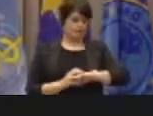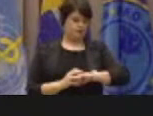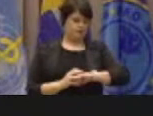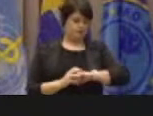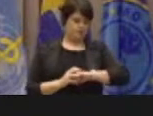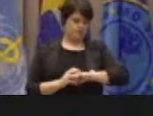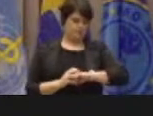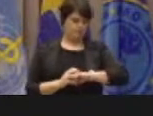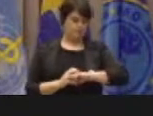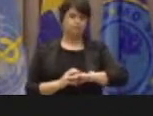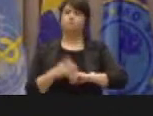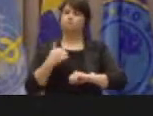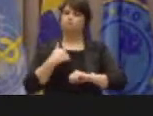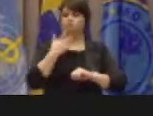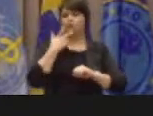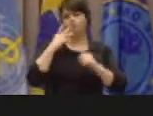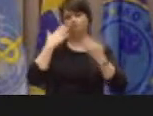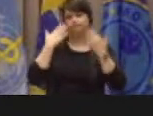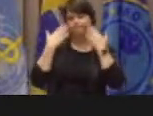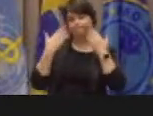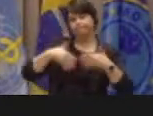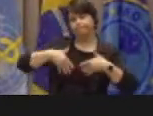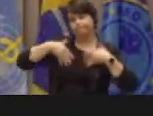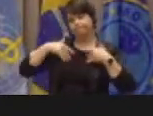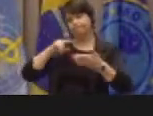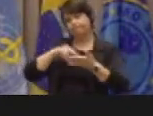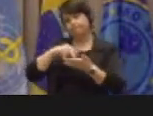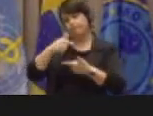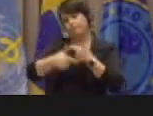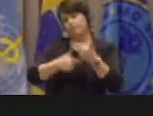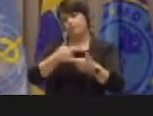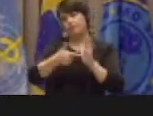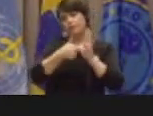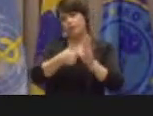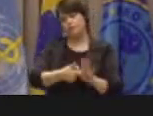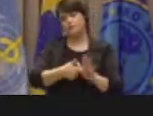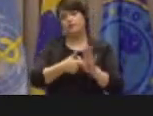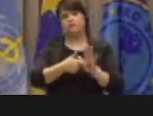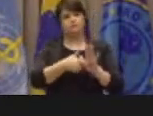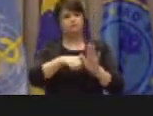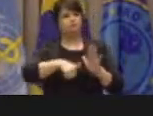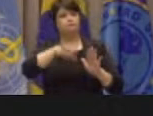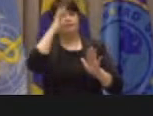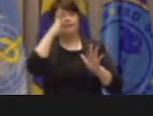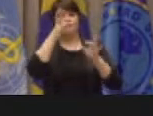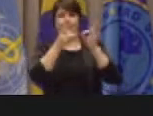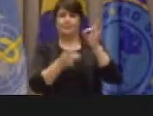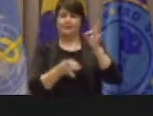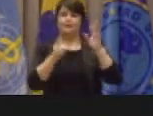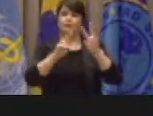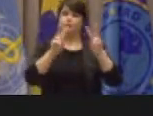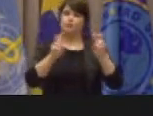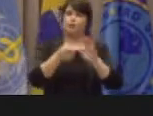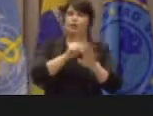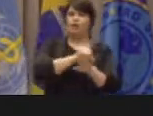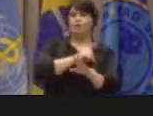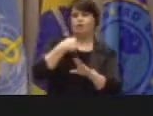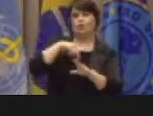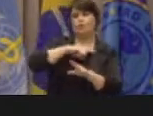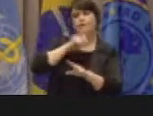For me, I am very pleased to be at this table. I will present the work with